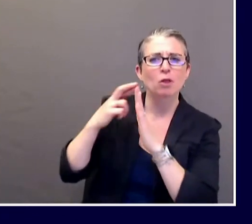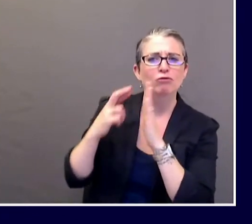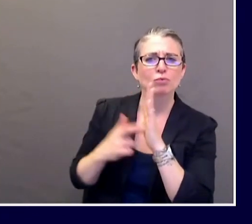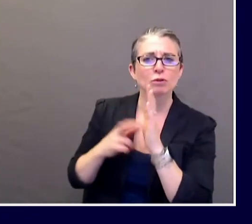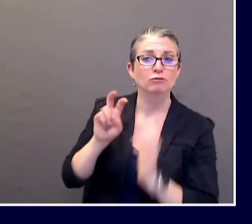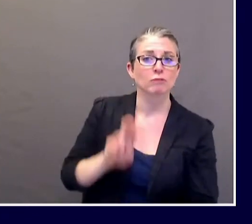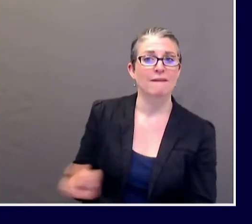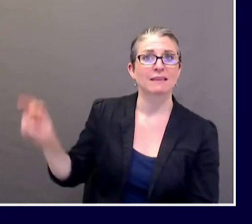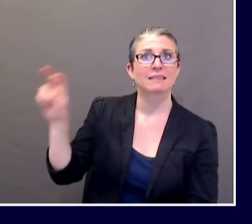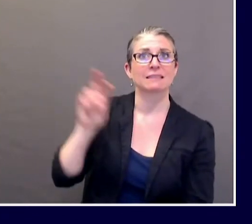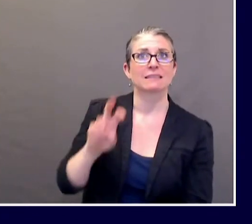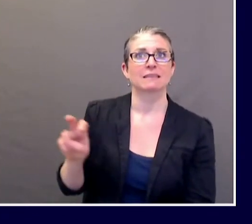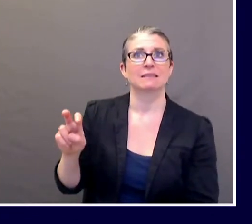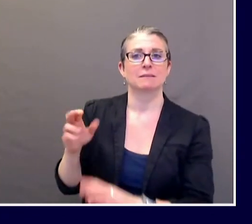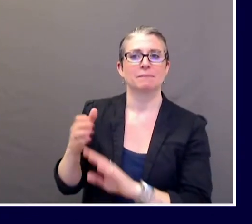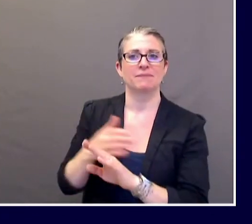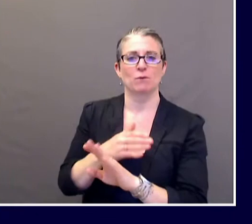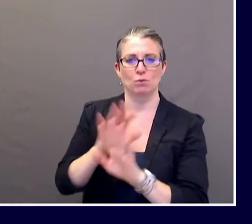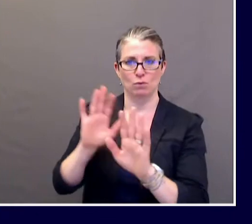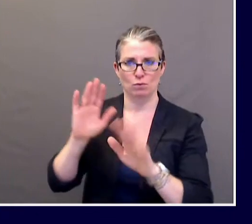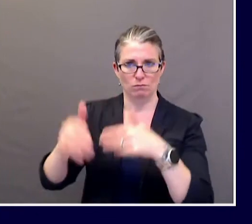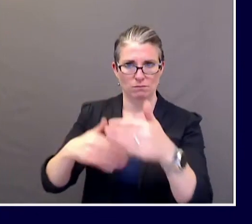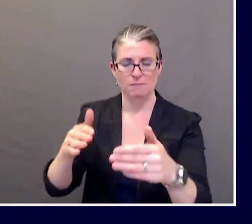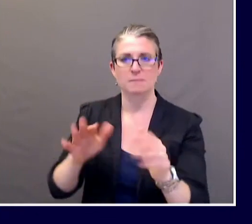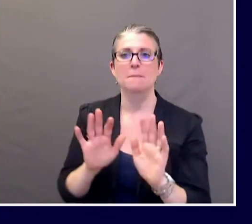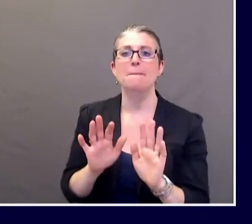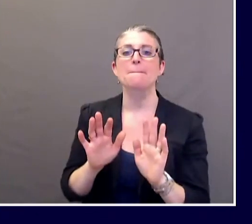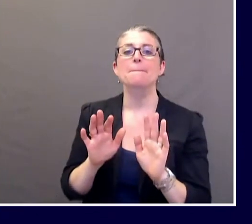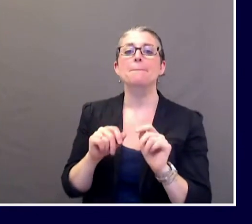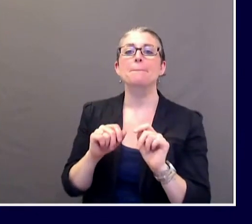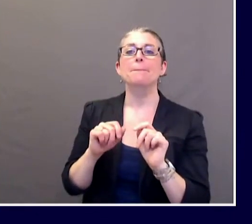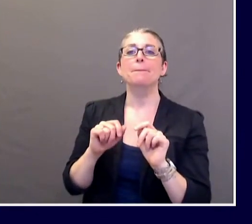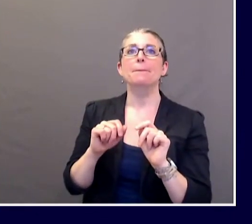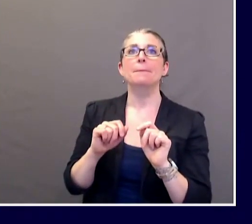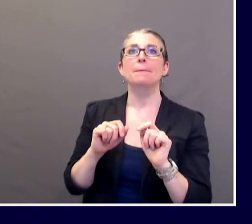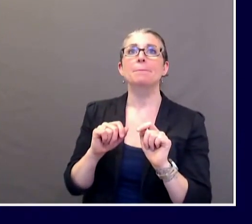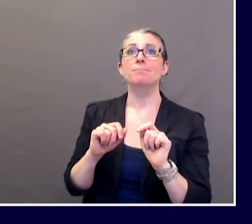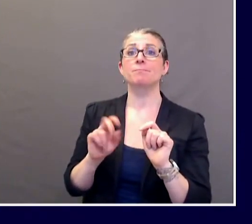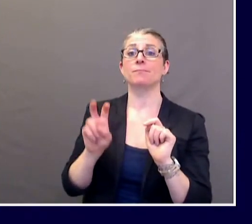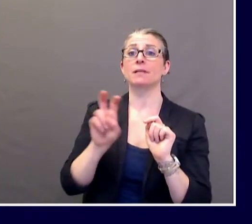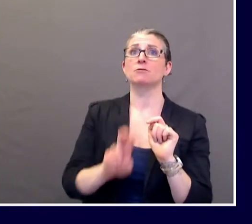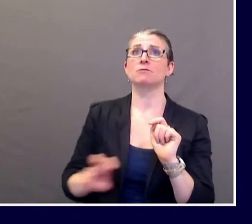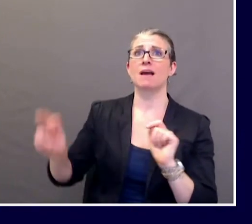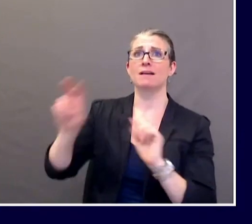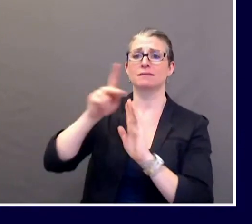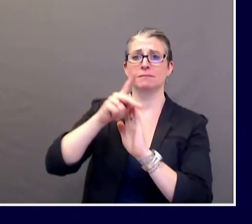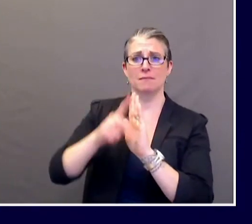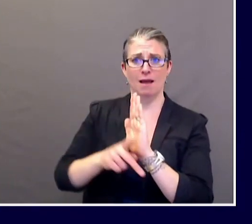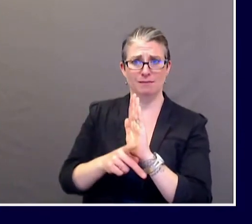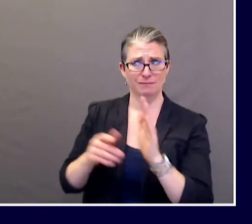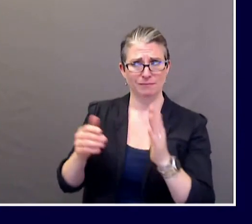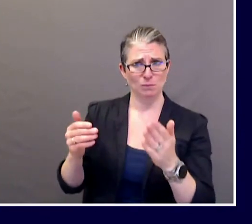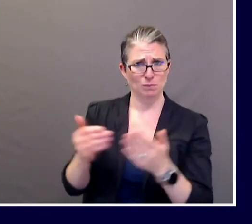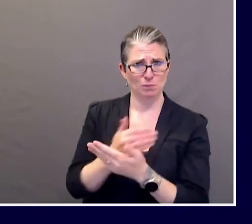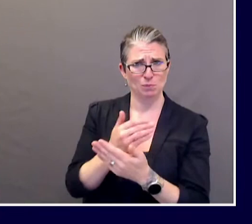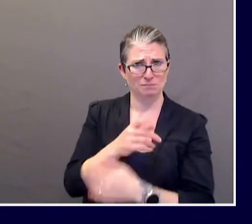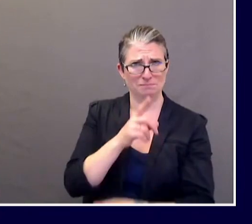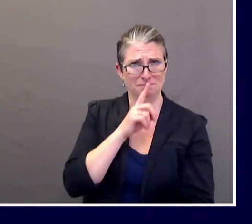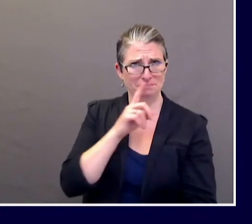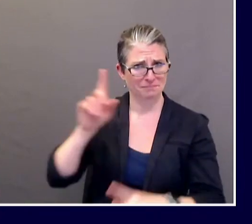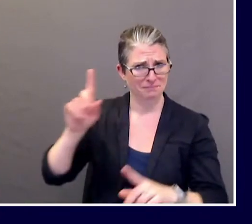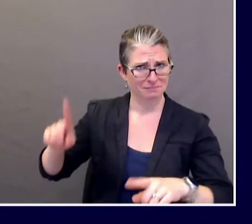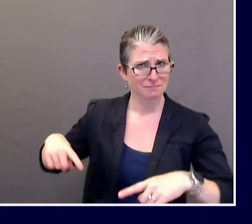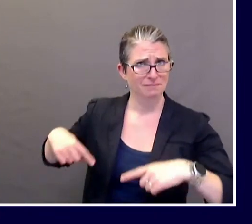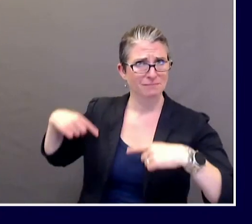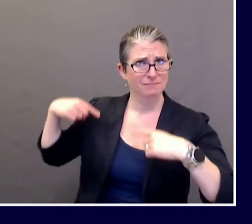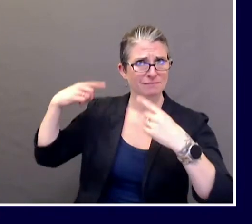talks about kind of the factors that go into this. This is not a new policy. We announced this policy in early March in recognition of the